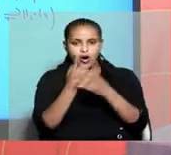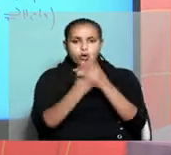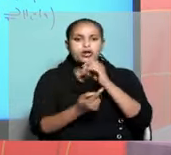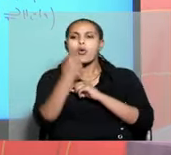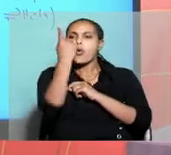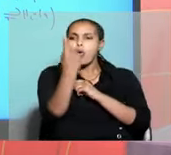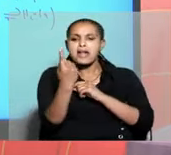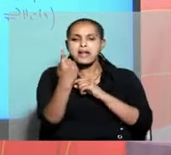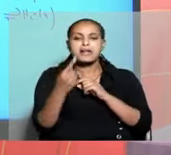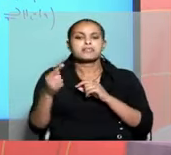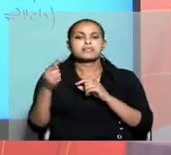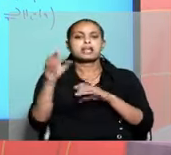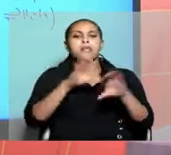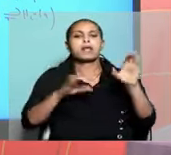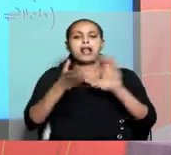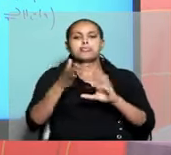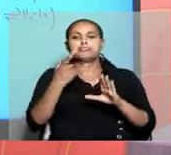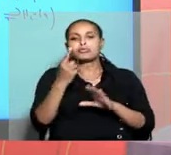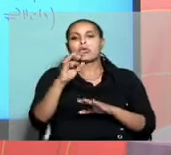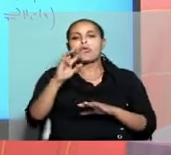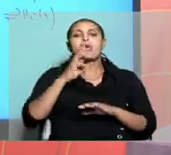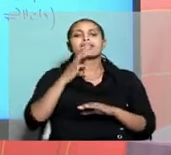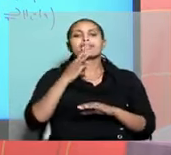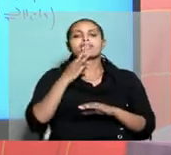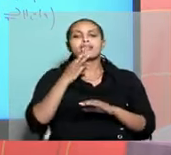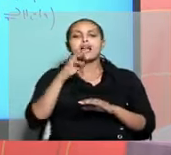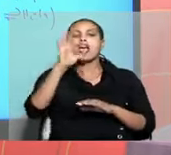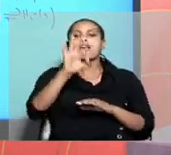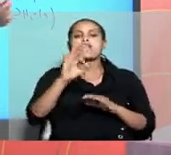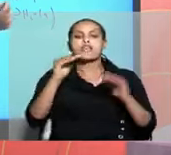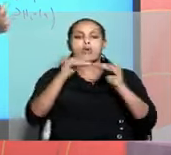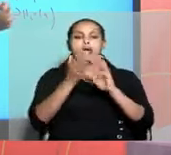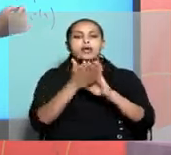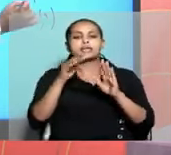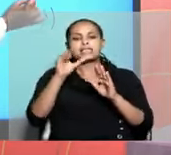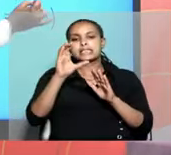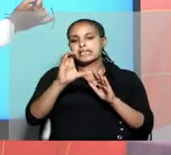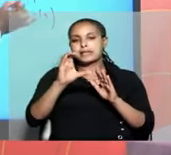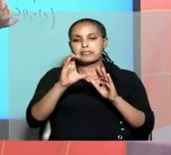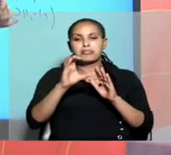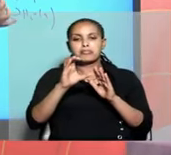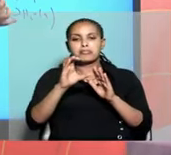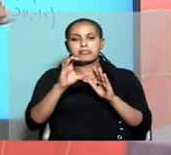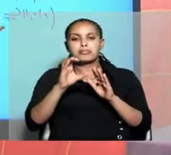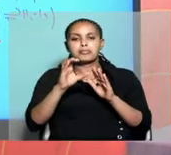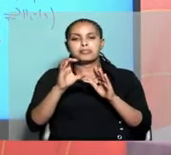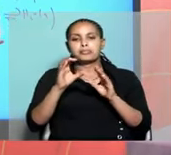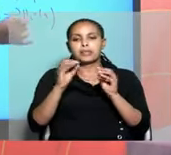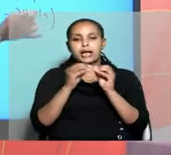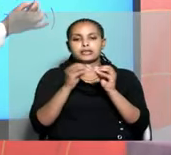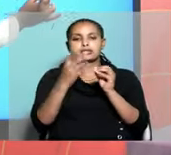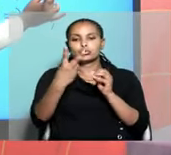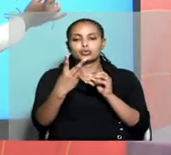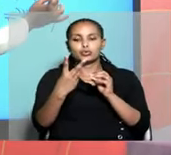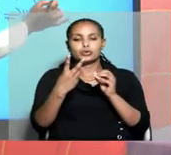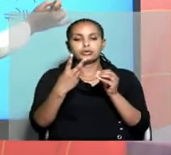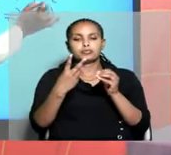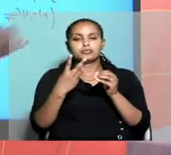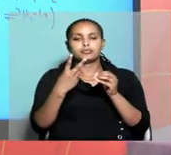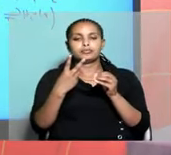one chemical species, is water. Therefore, F equals C minus P plus 2 equal 1 minus phase is 2